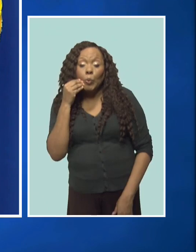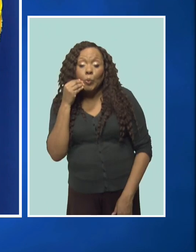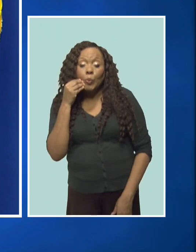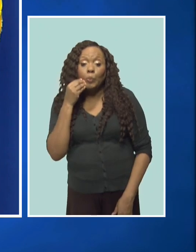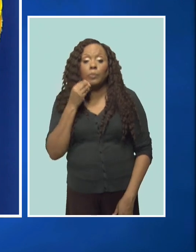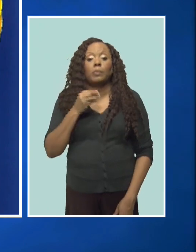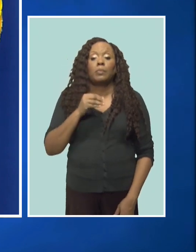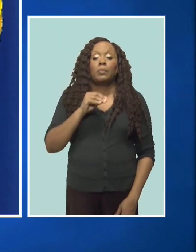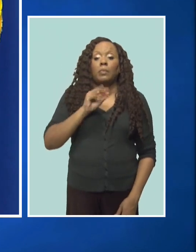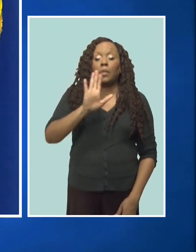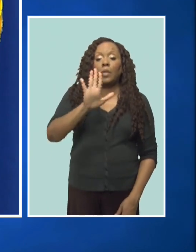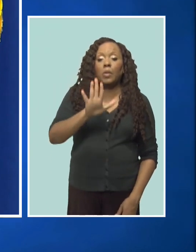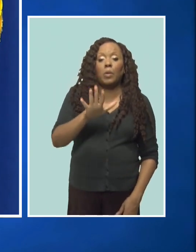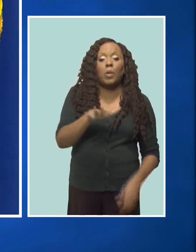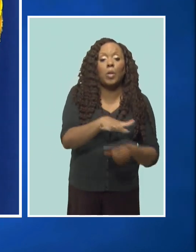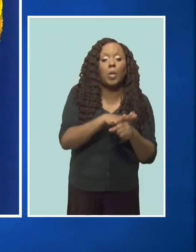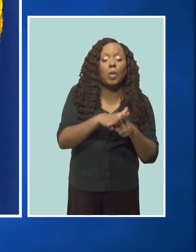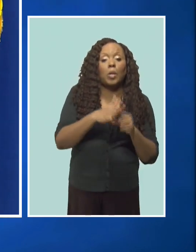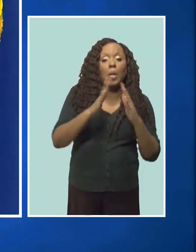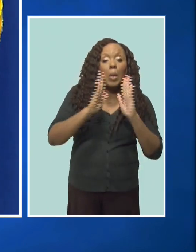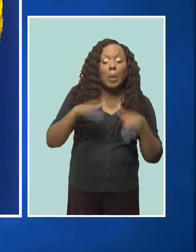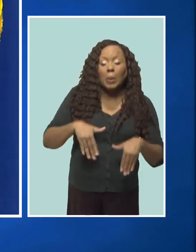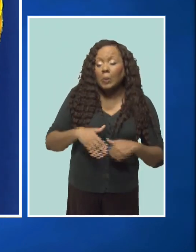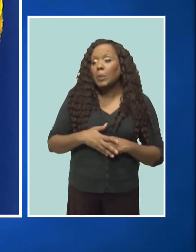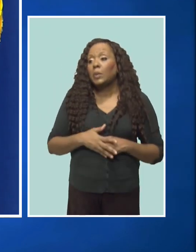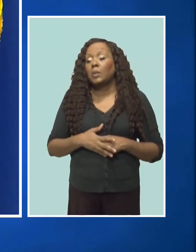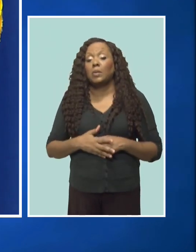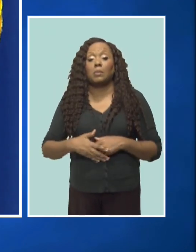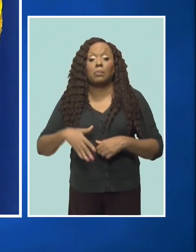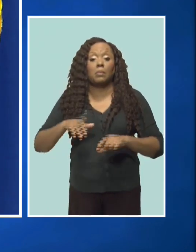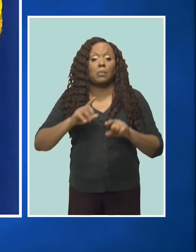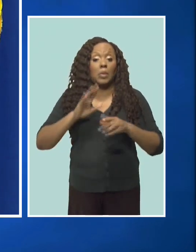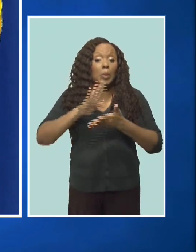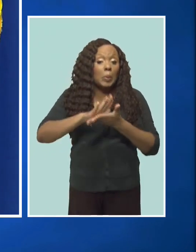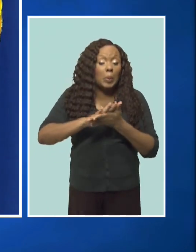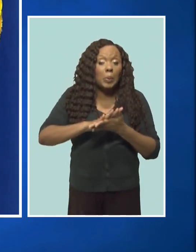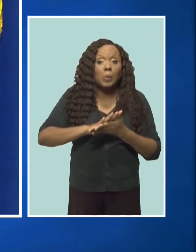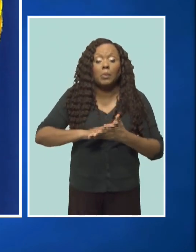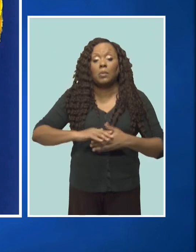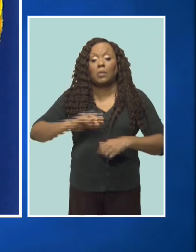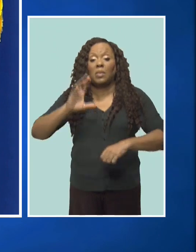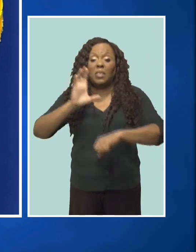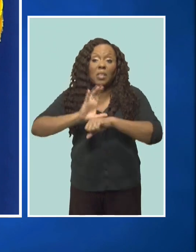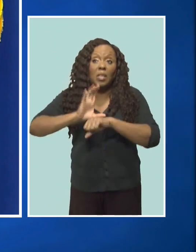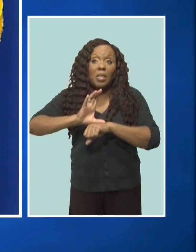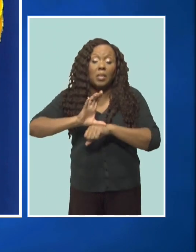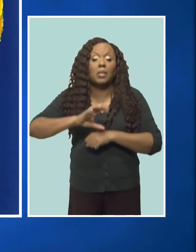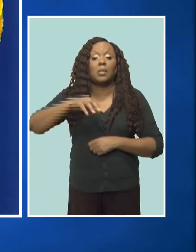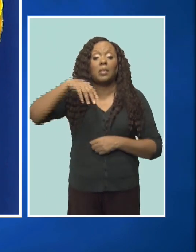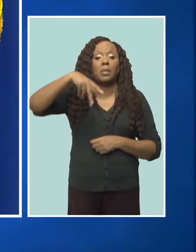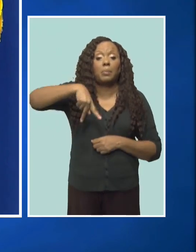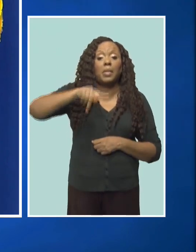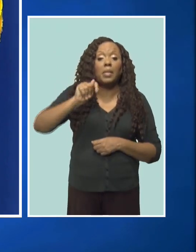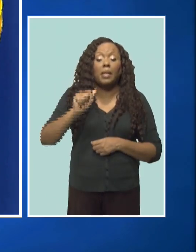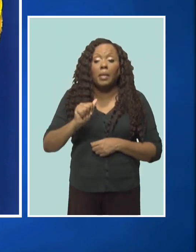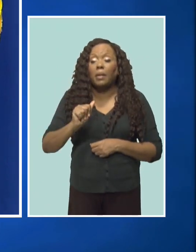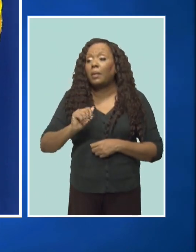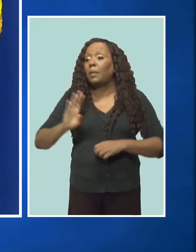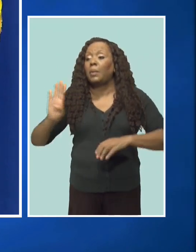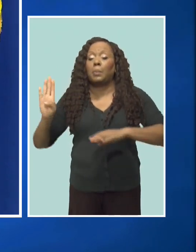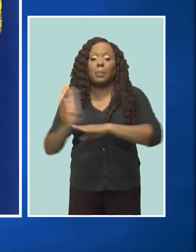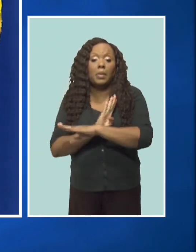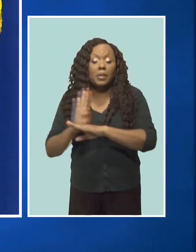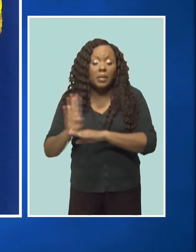the child lives, but the school, the church, the parent-teachers associations, the business